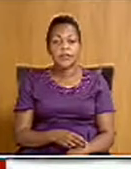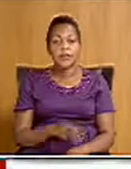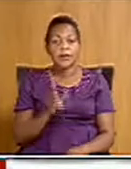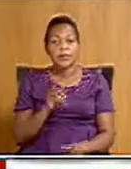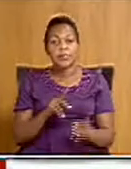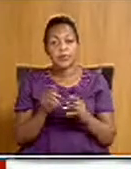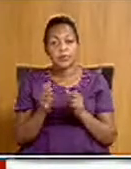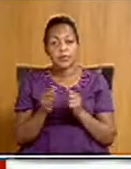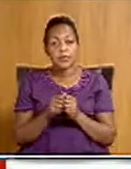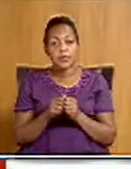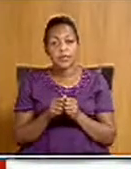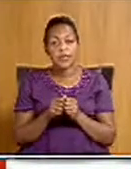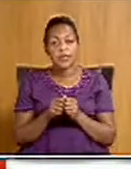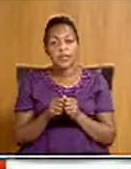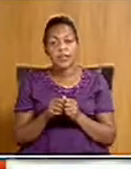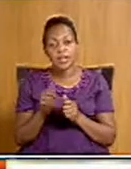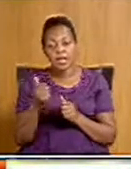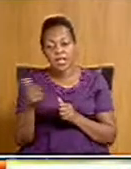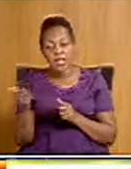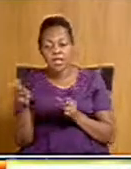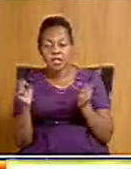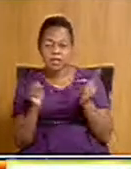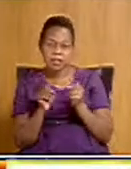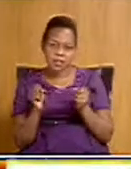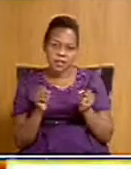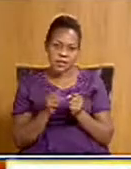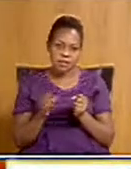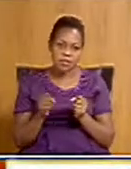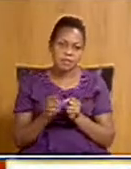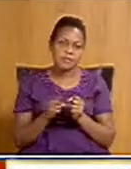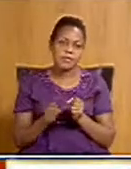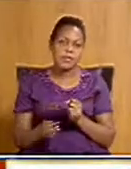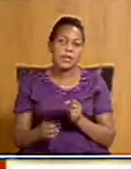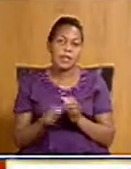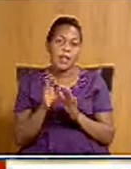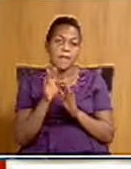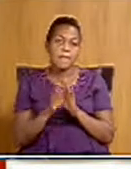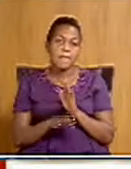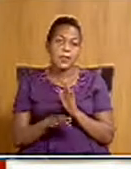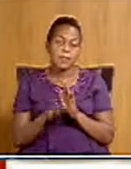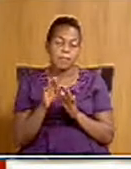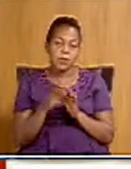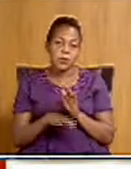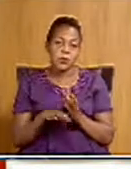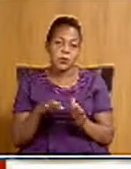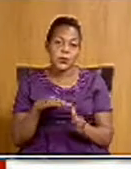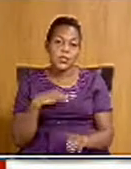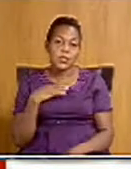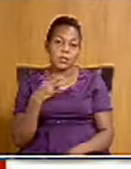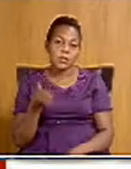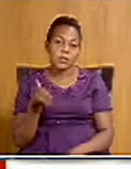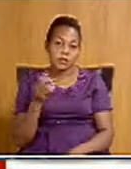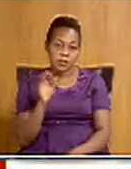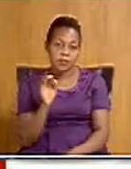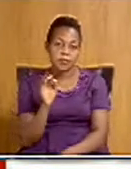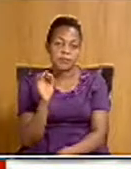250,000. Those with comorbidities, although they are below 50 years,